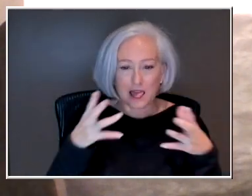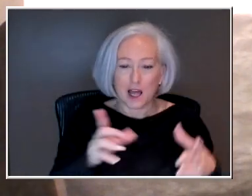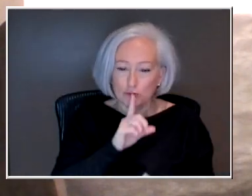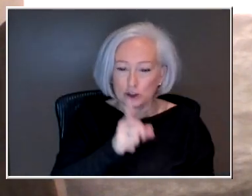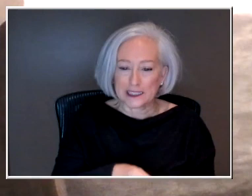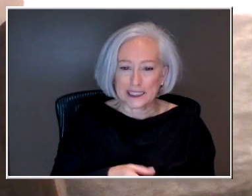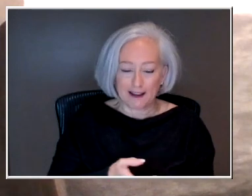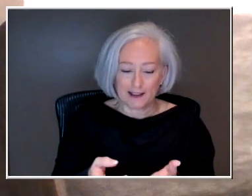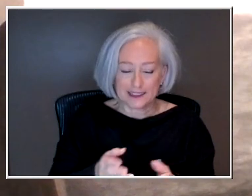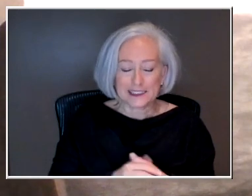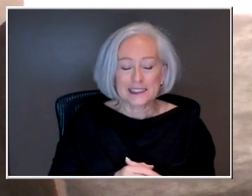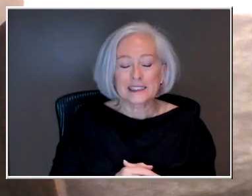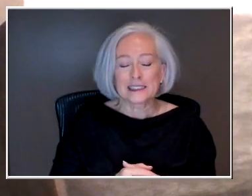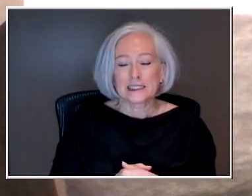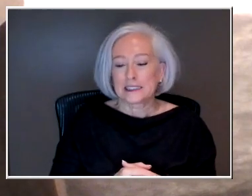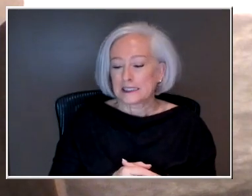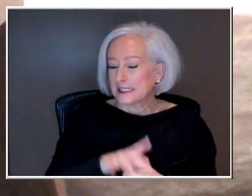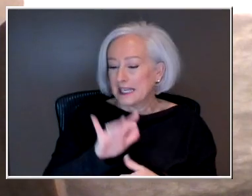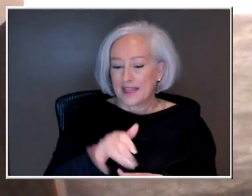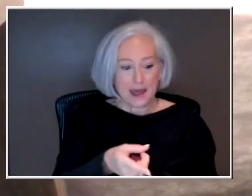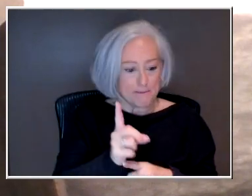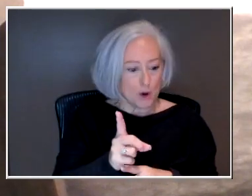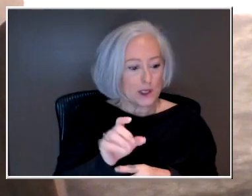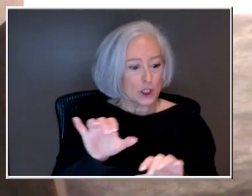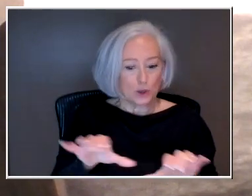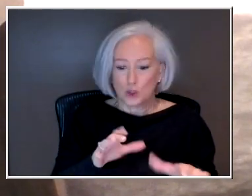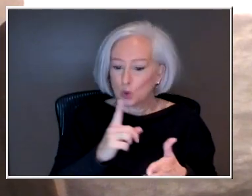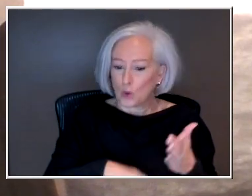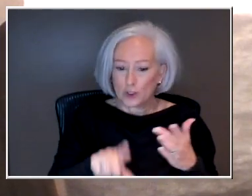when you're in the moment, you just are doing what you've got to do and what your